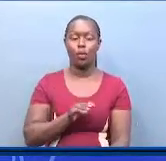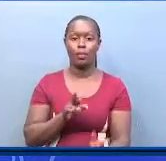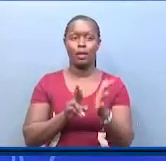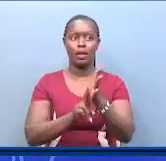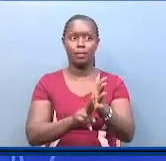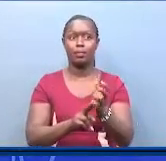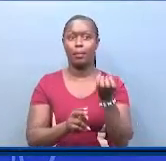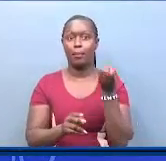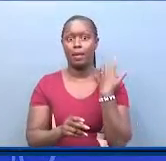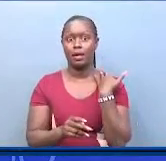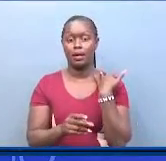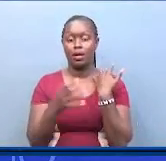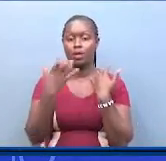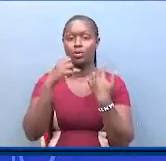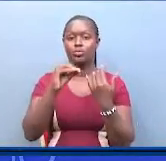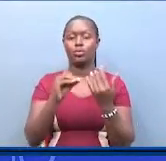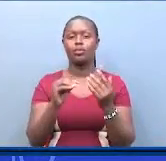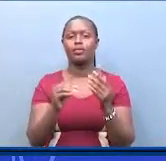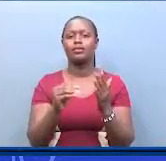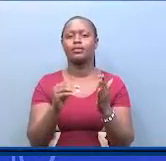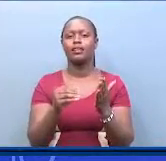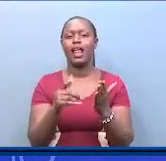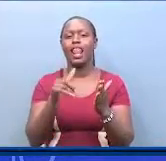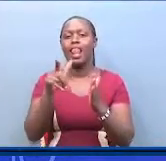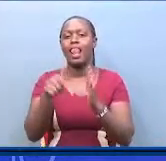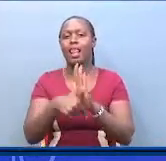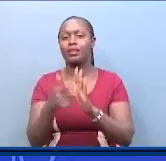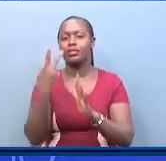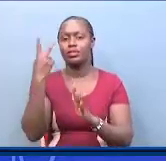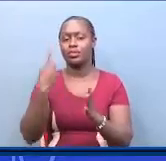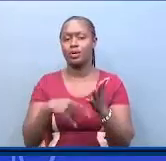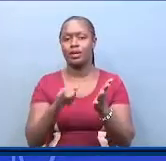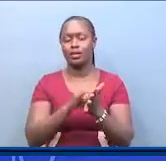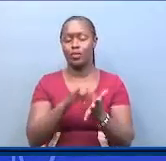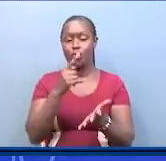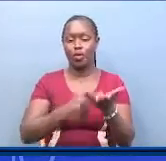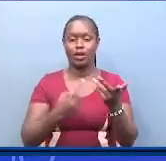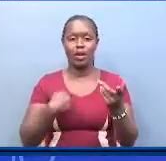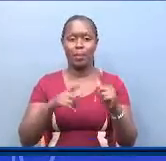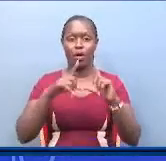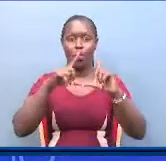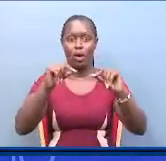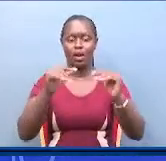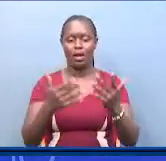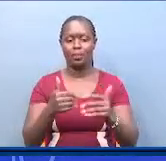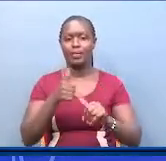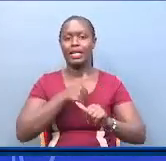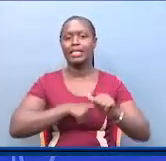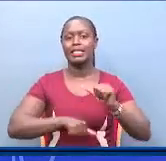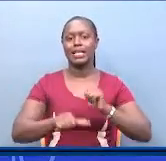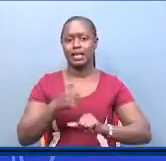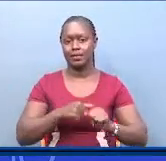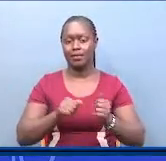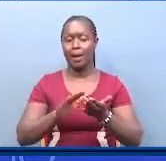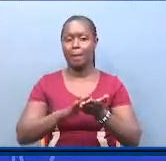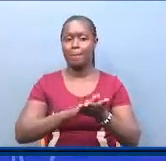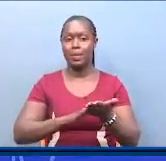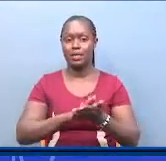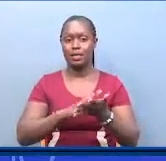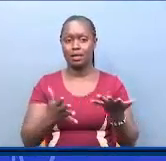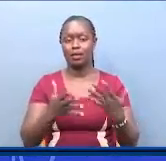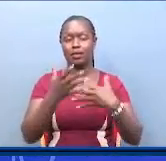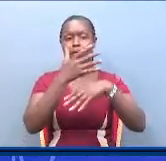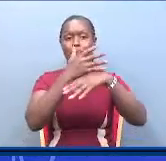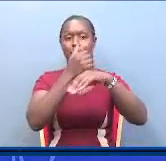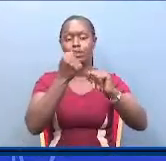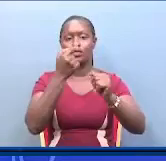understand, at the end of the day. So at the end of the day, what I'm saying, what I'm telling you is scientific, based on a